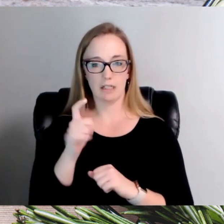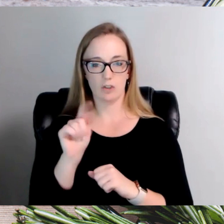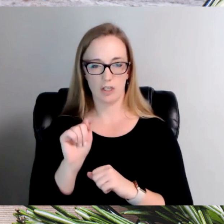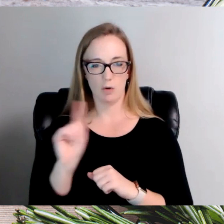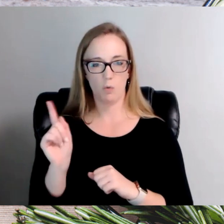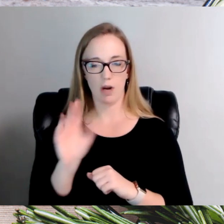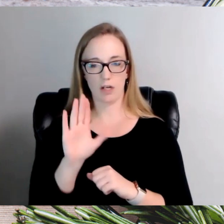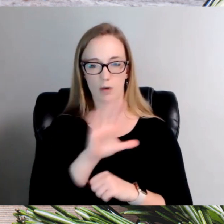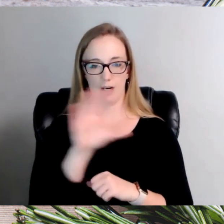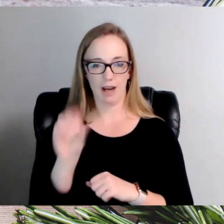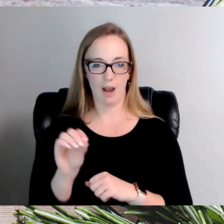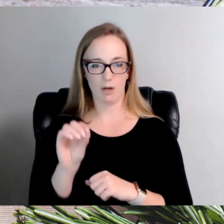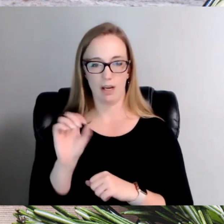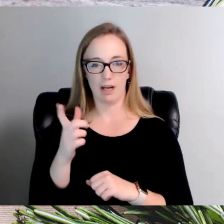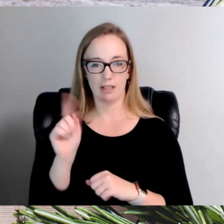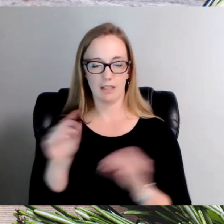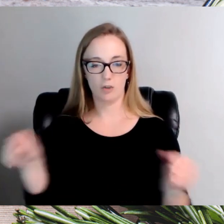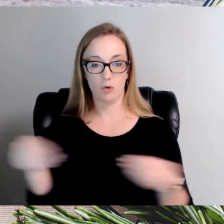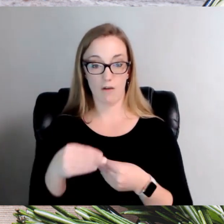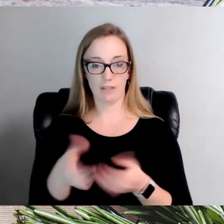and a little bit of